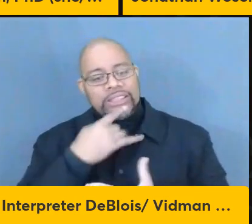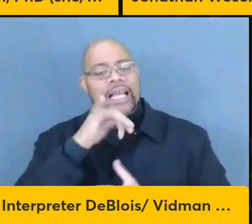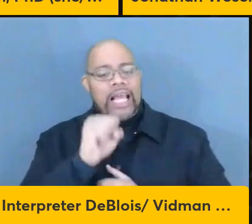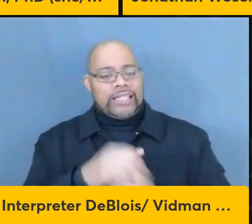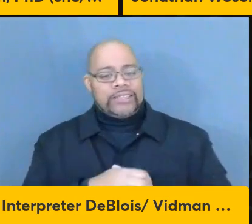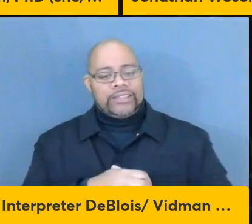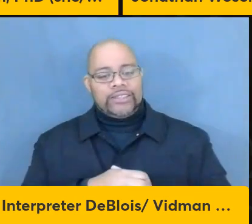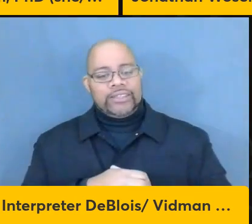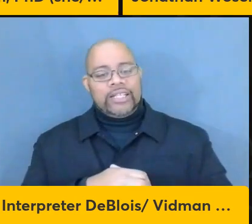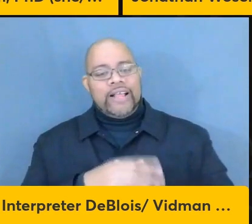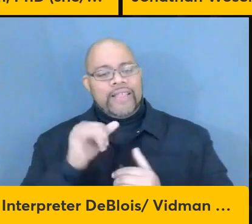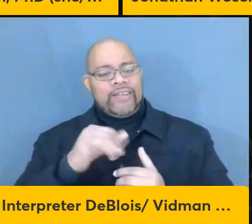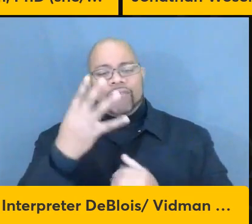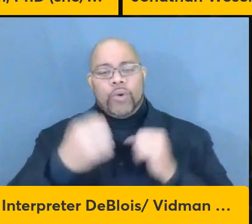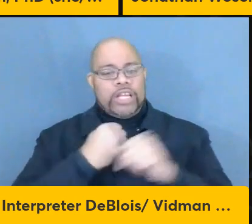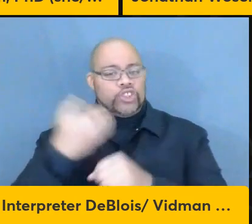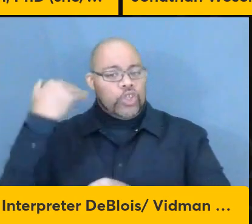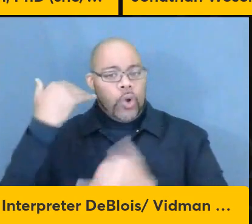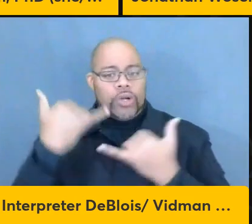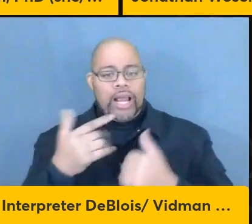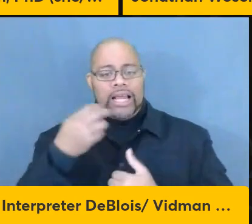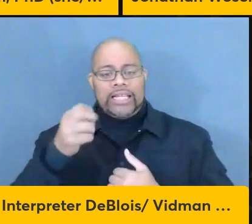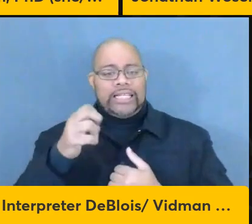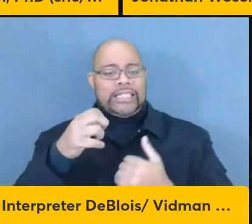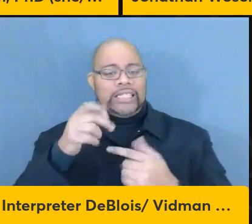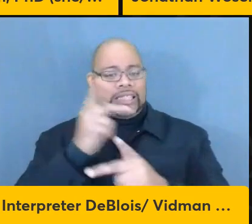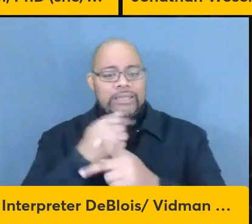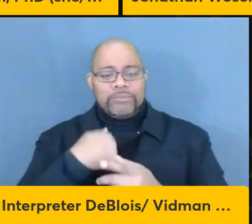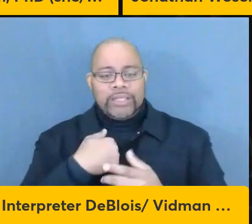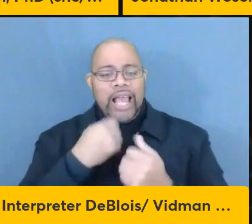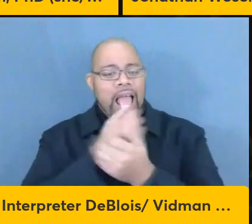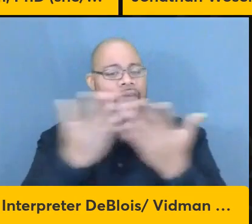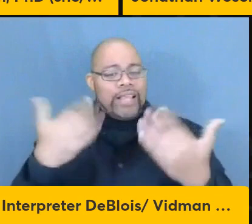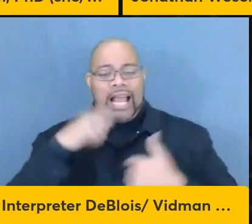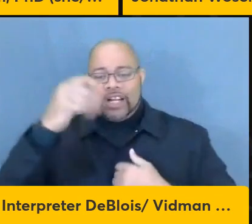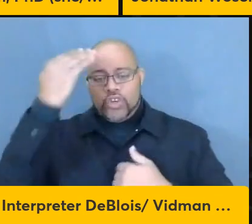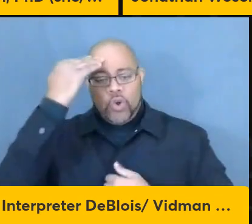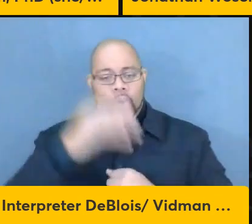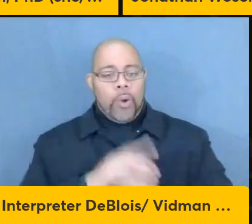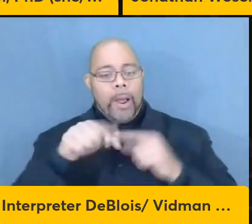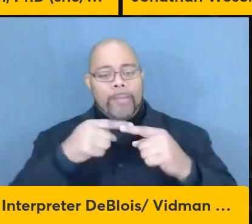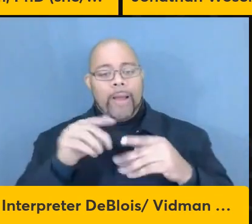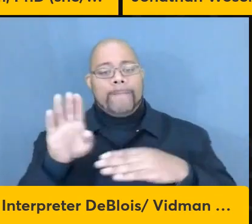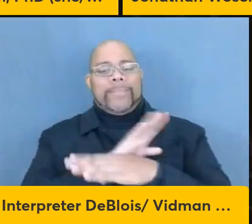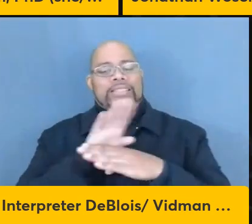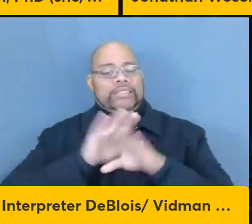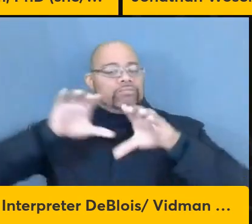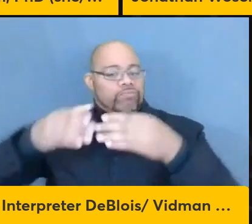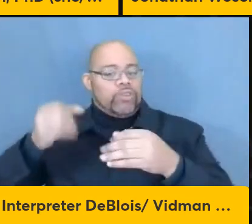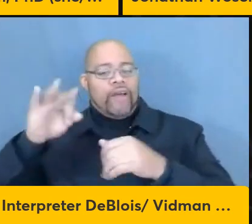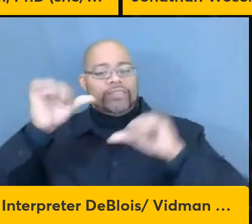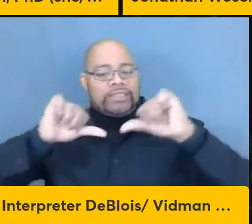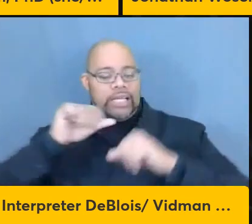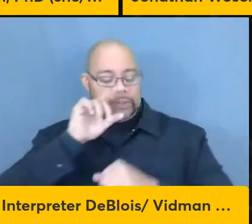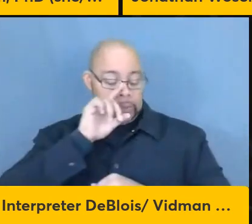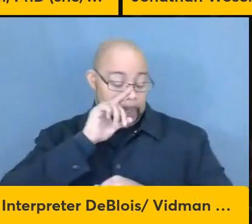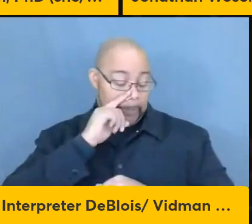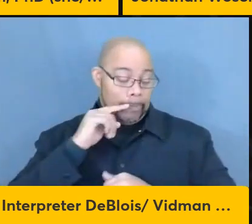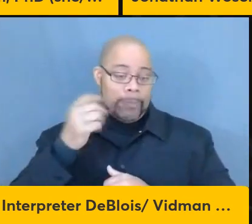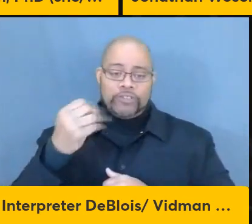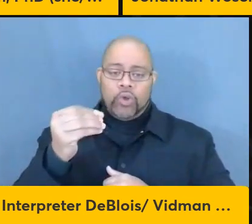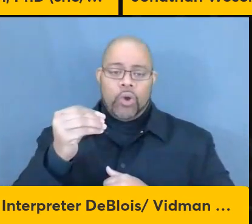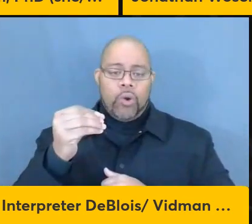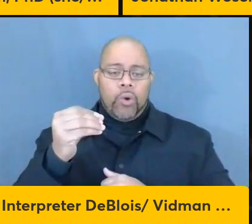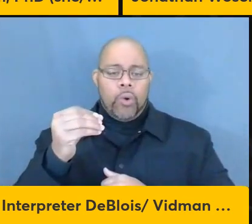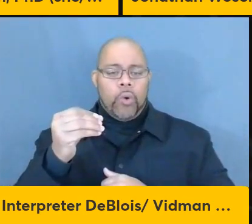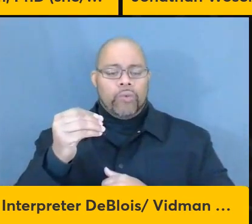yes. And that was like 4 years ago now. And he teaches me everything that I need to know about the business side of science. He's so